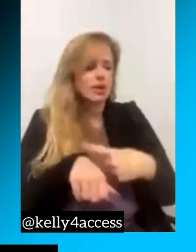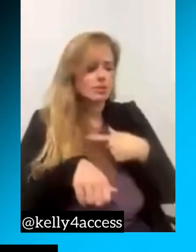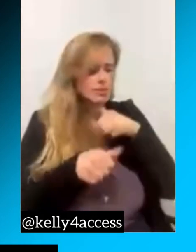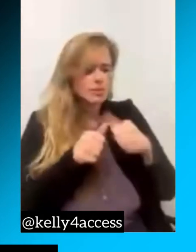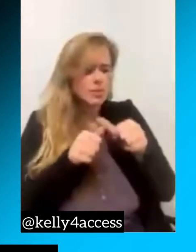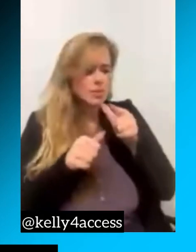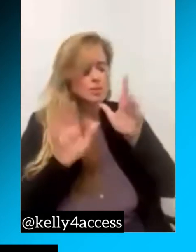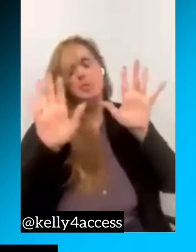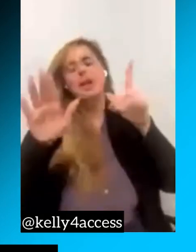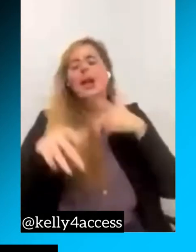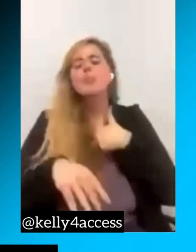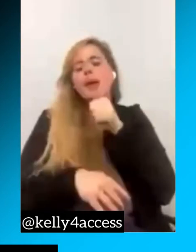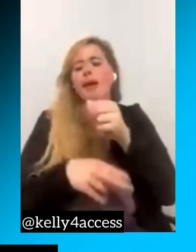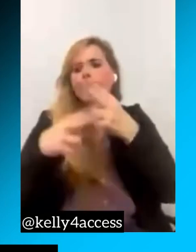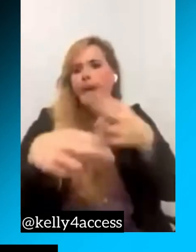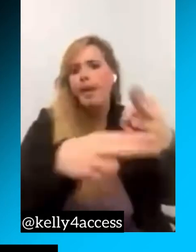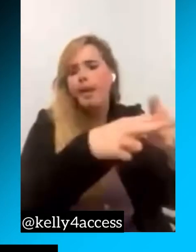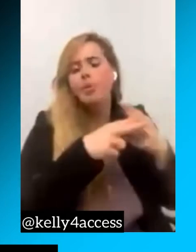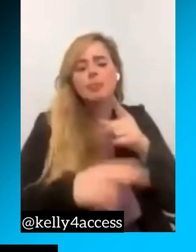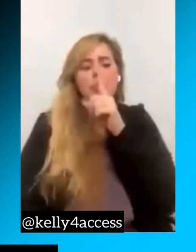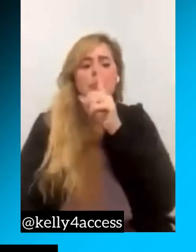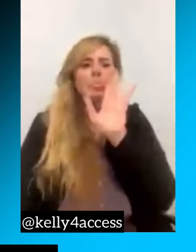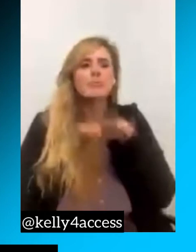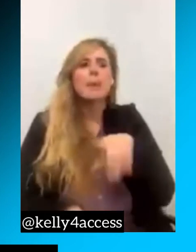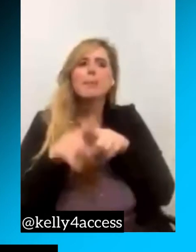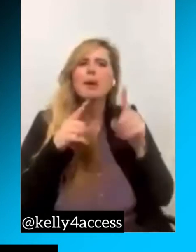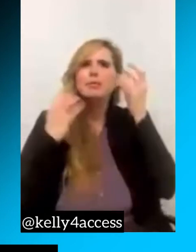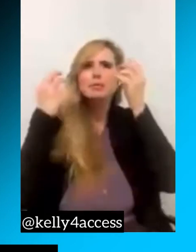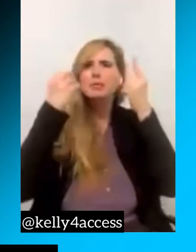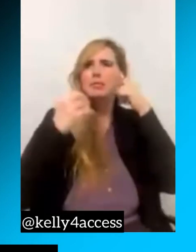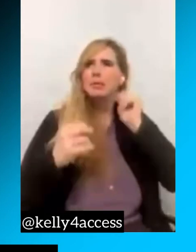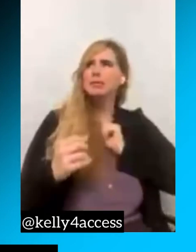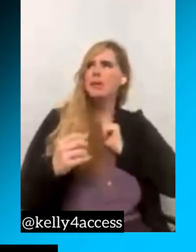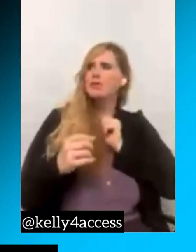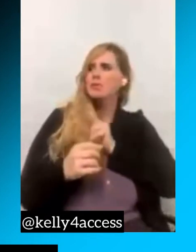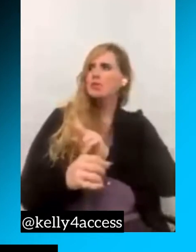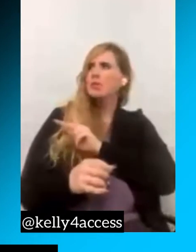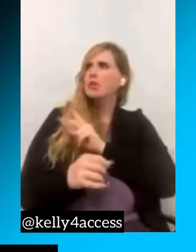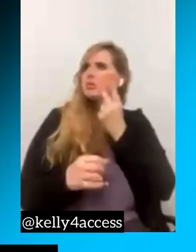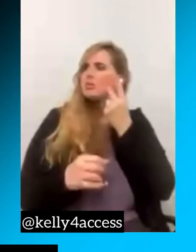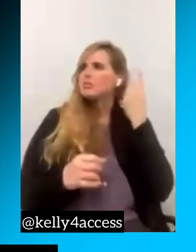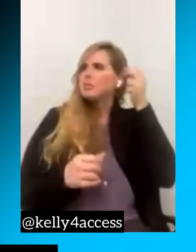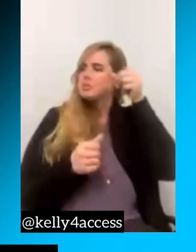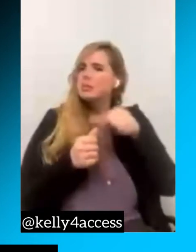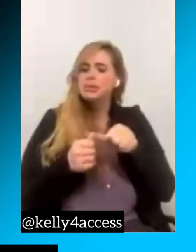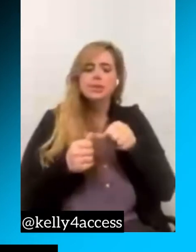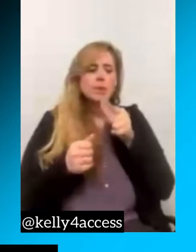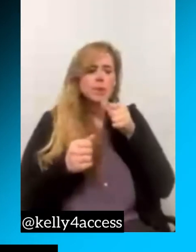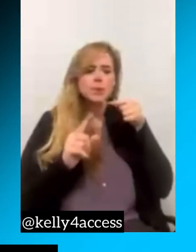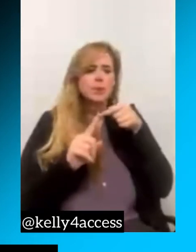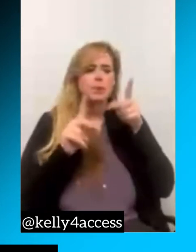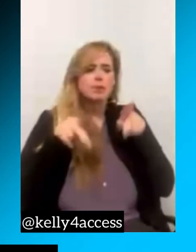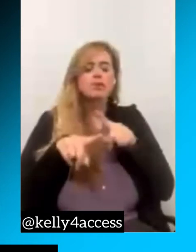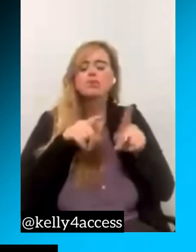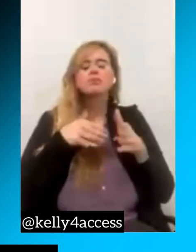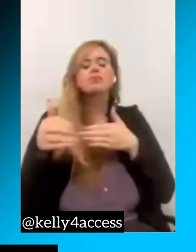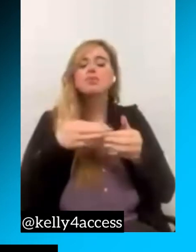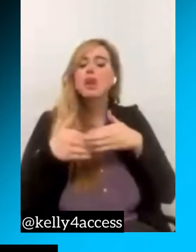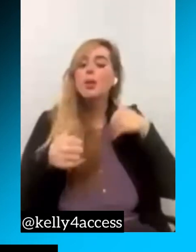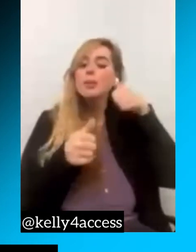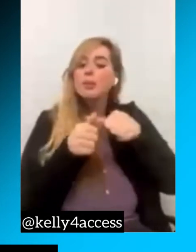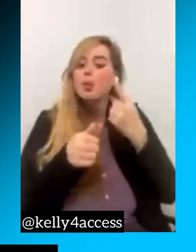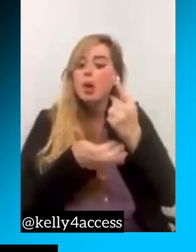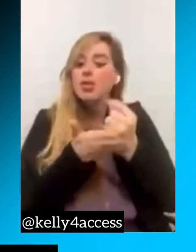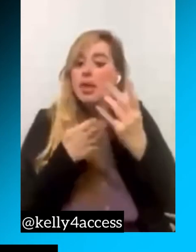I'm not going to name names, but I'm trying to think of from my own personal memory, and I can't remember who it was, but I remember there was a therapist that I had started working